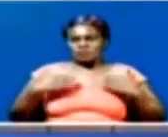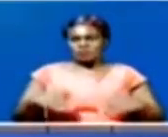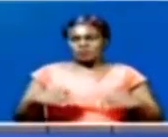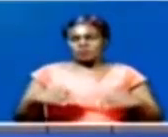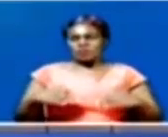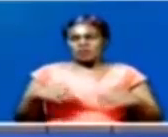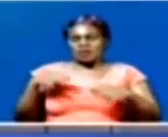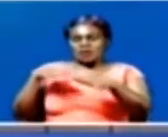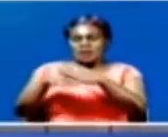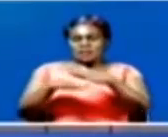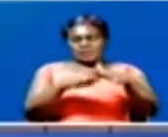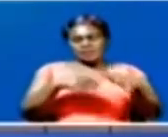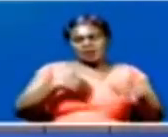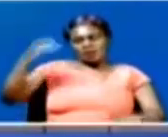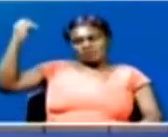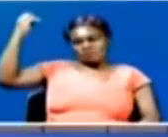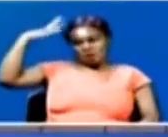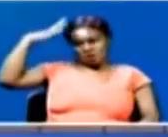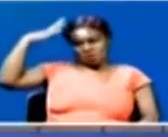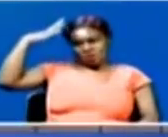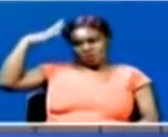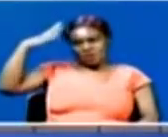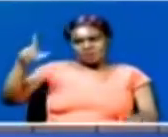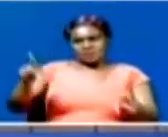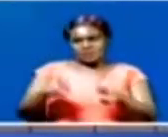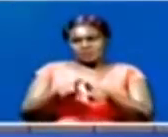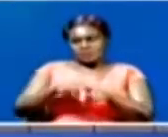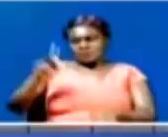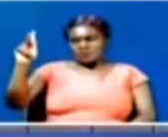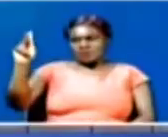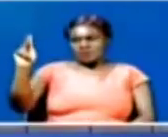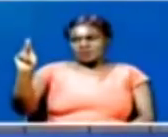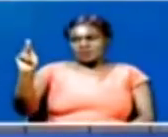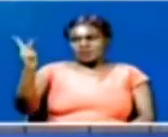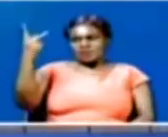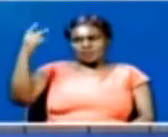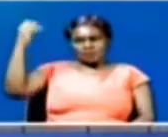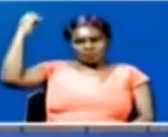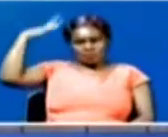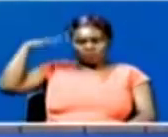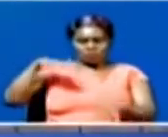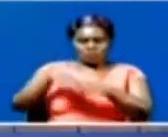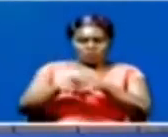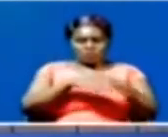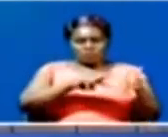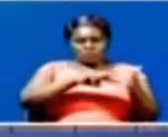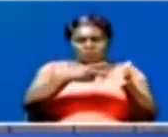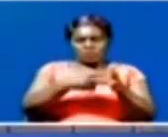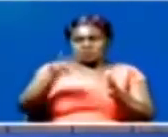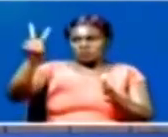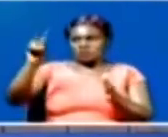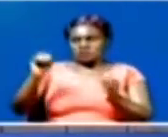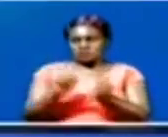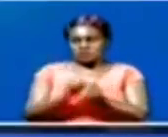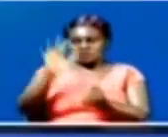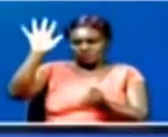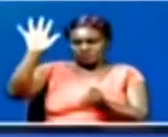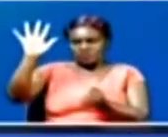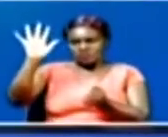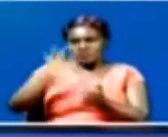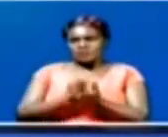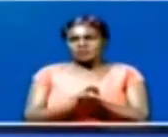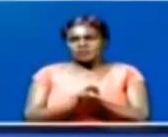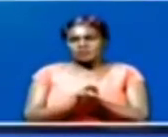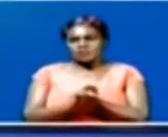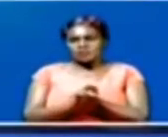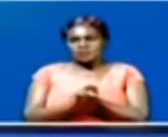has access to electricity. This is according to the Kenya Off-Grid Solar Access Project 2015. This